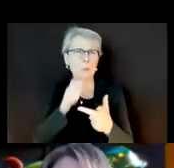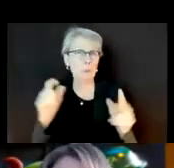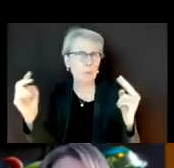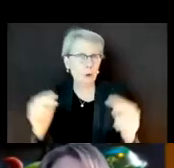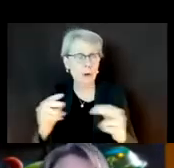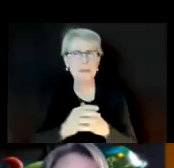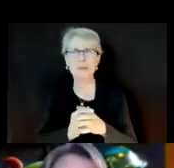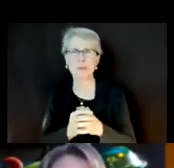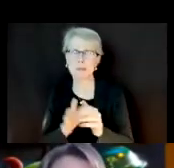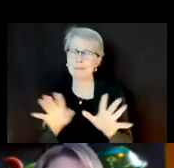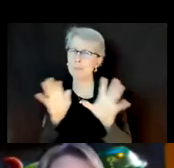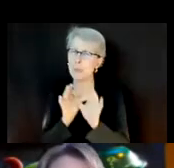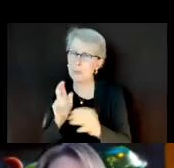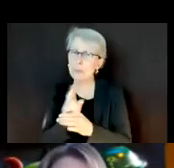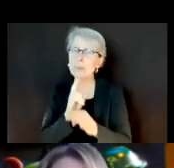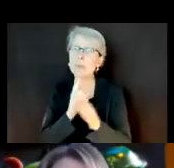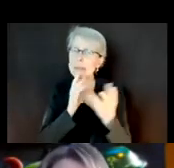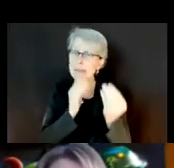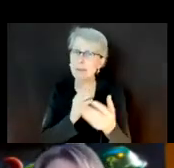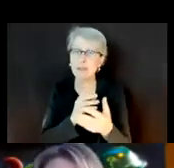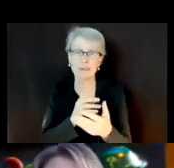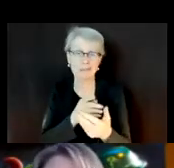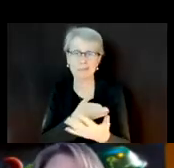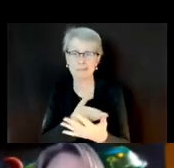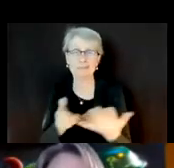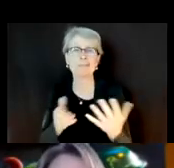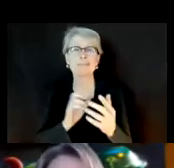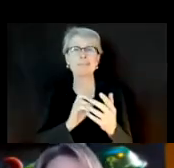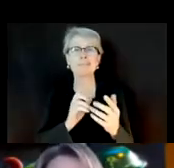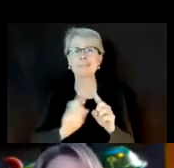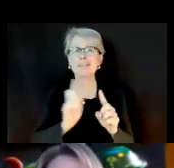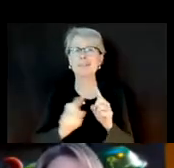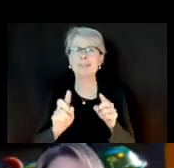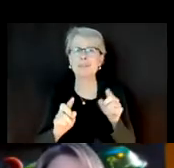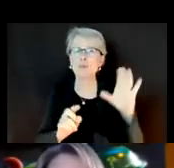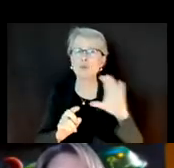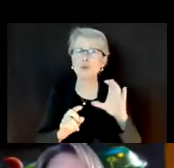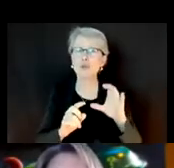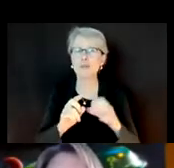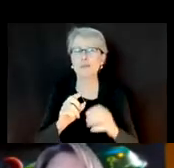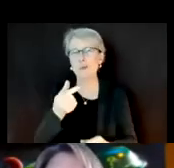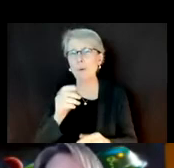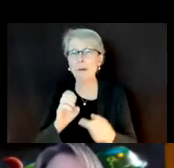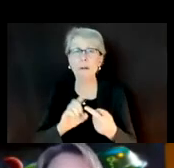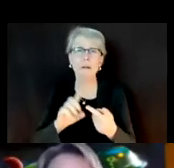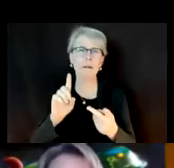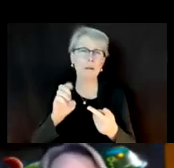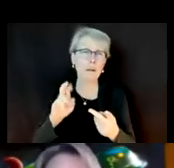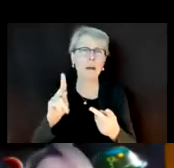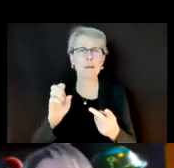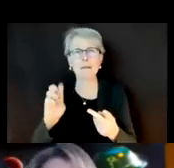use, this information that you can get out of tools like the search engines to be able to have to